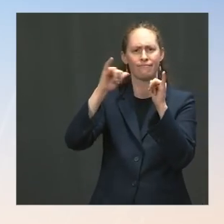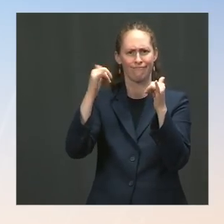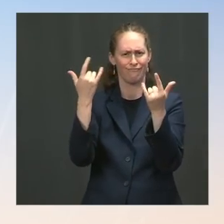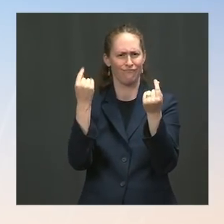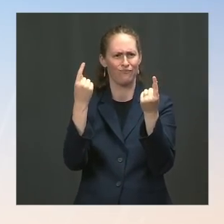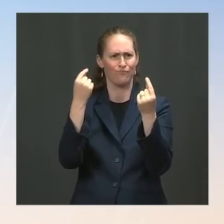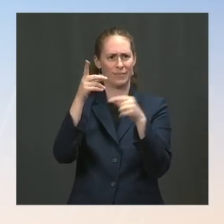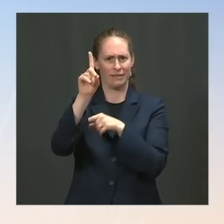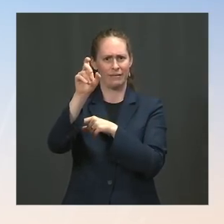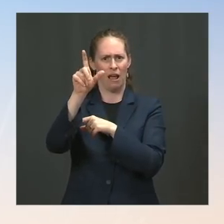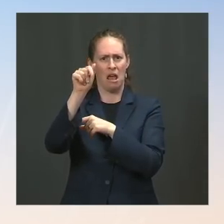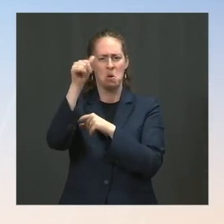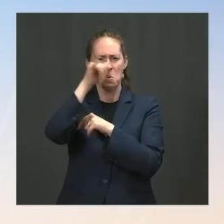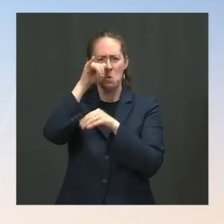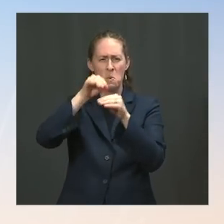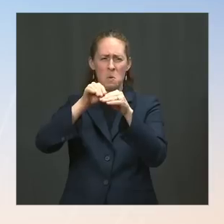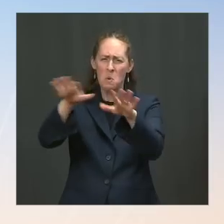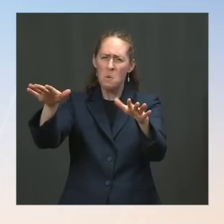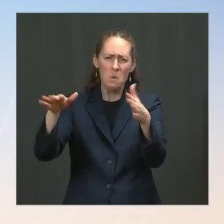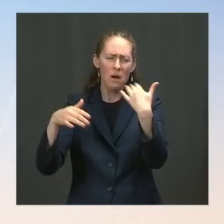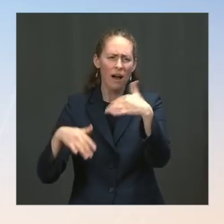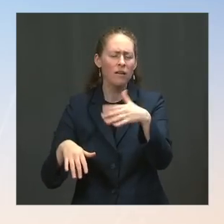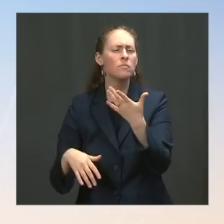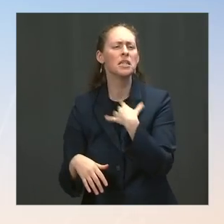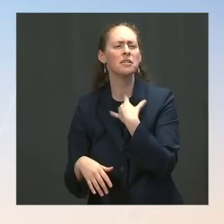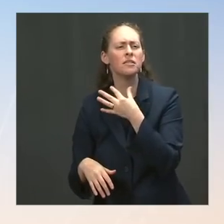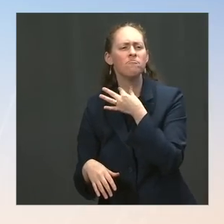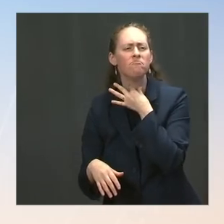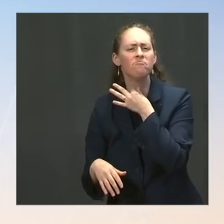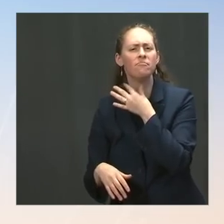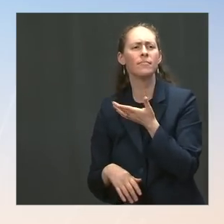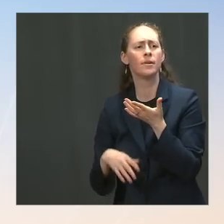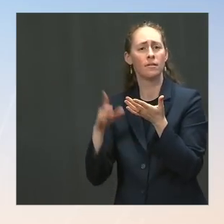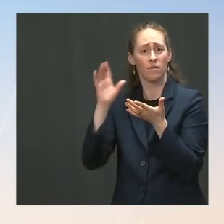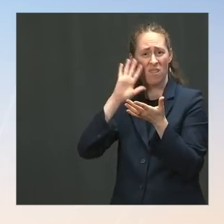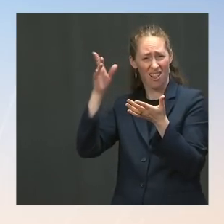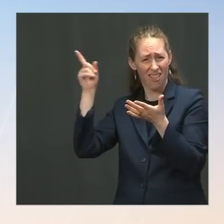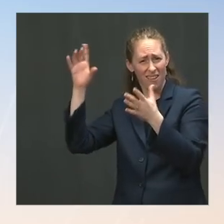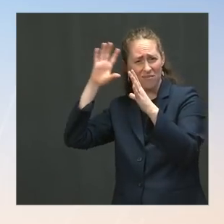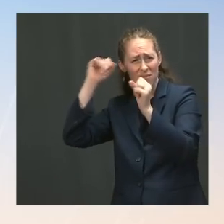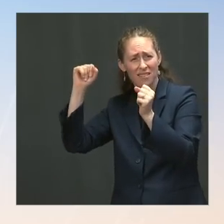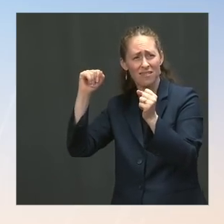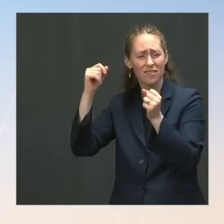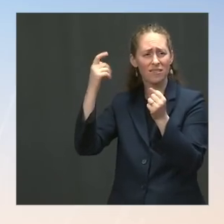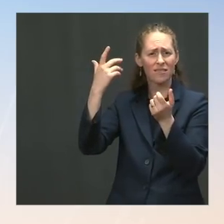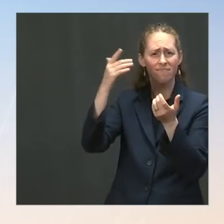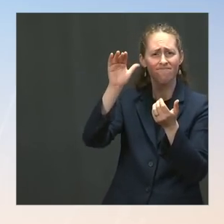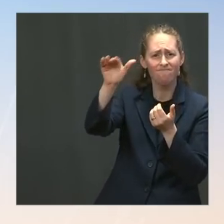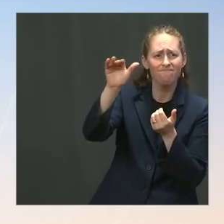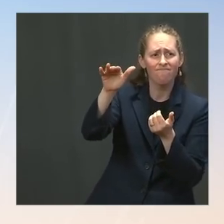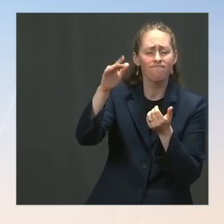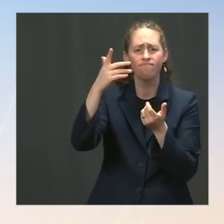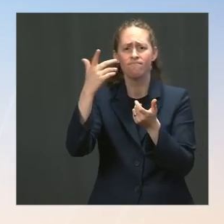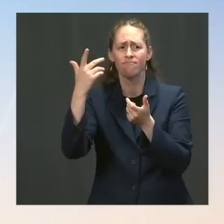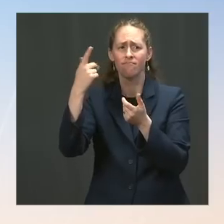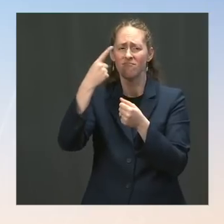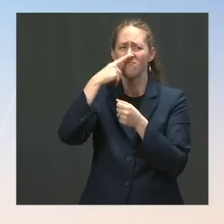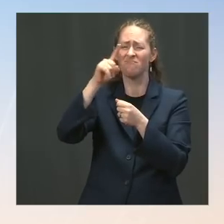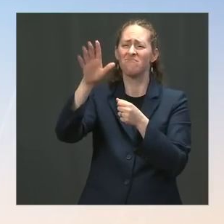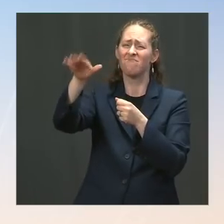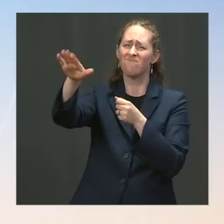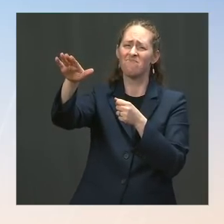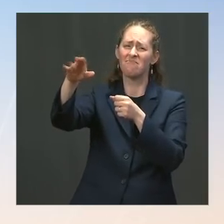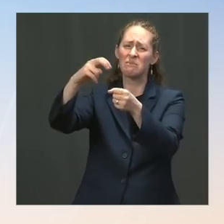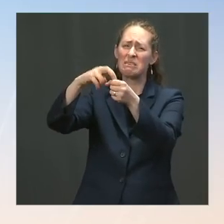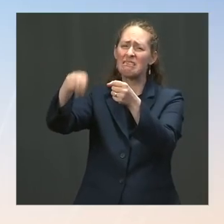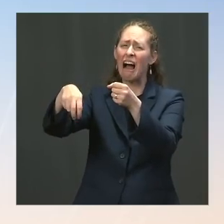the phone and personally insist to the governor that for the good of the state, it's time to step down? The president addressed this,